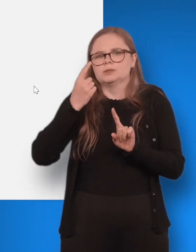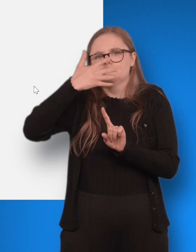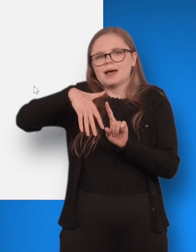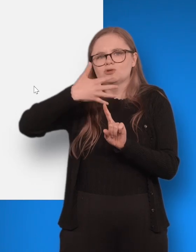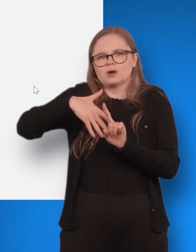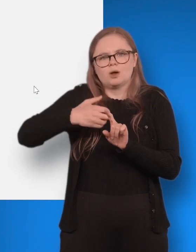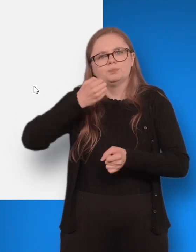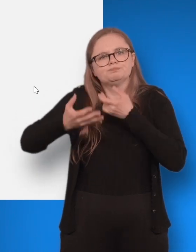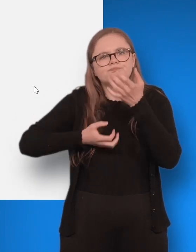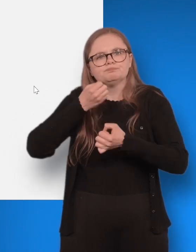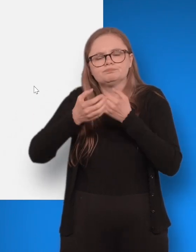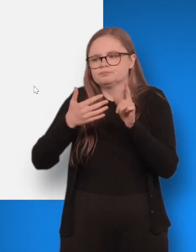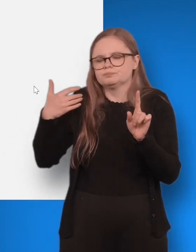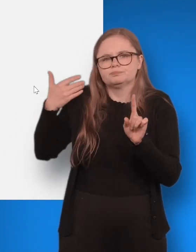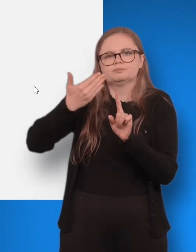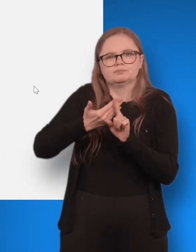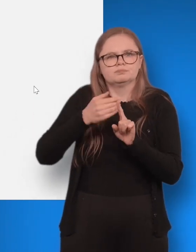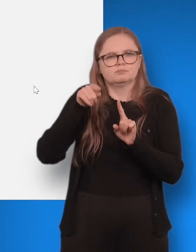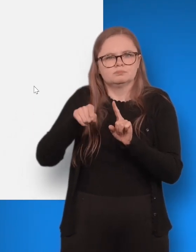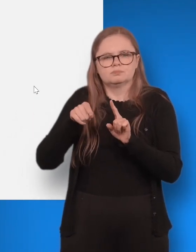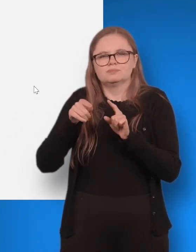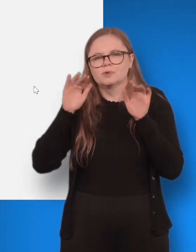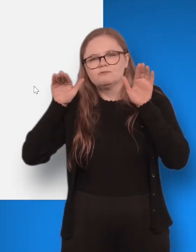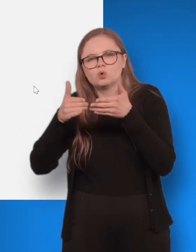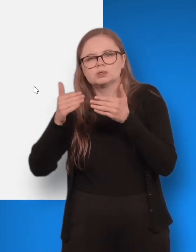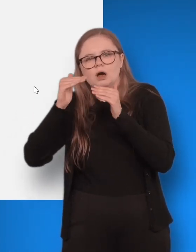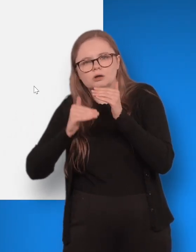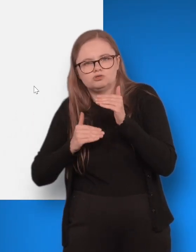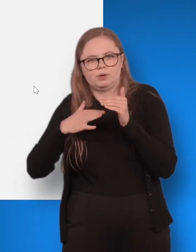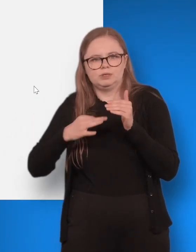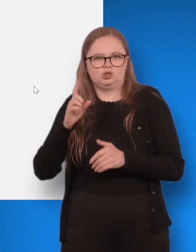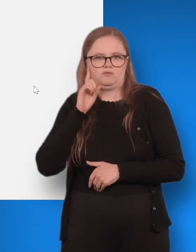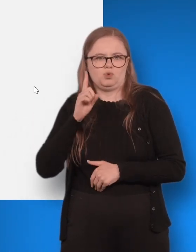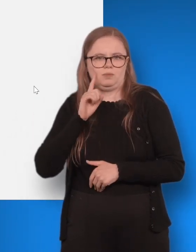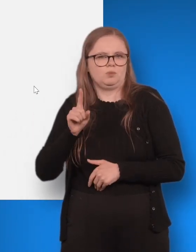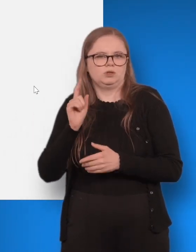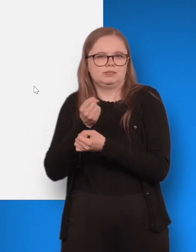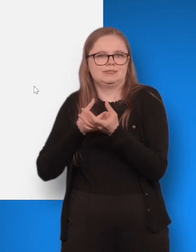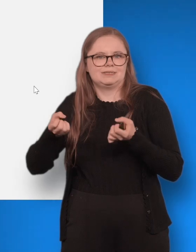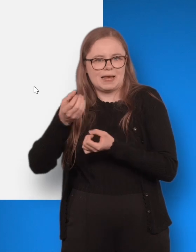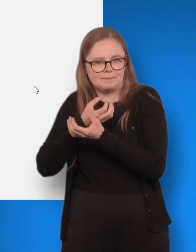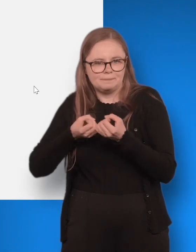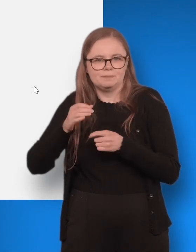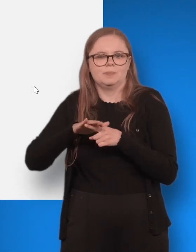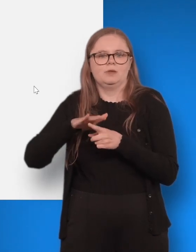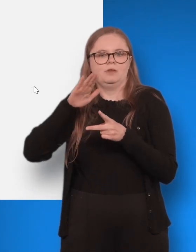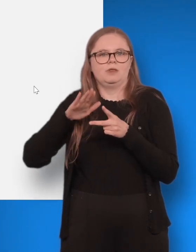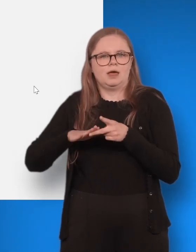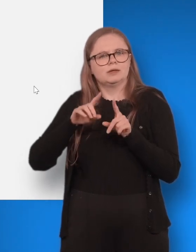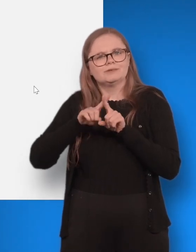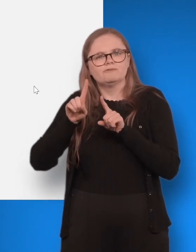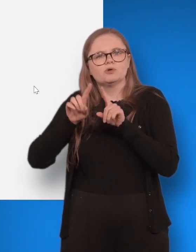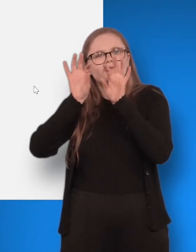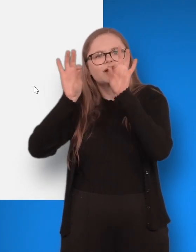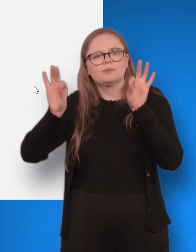study, focusing on underrepresentation of women in STEM, and these frameworks that have been